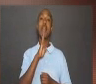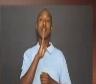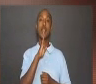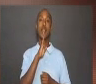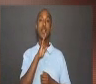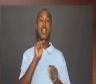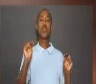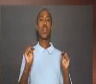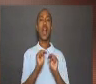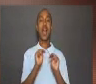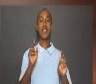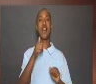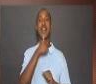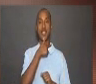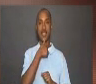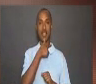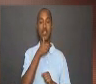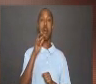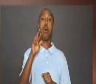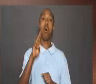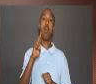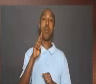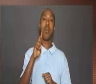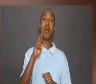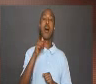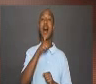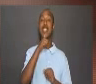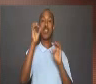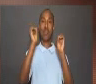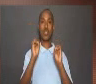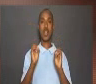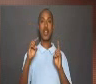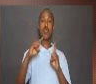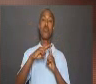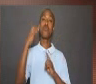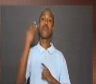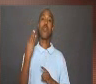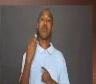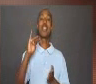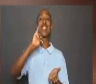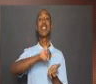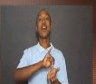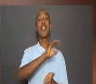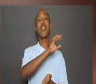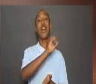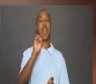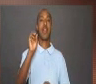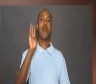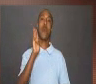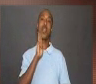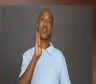Bases neutralize acids or acidic oxides to form salt